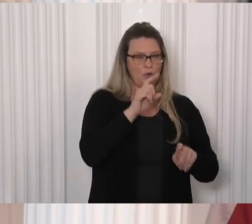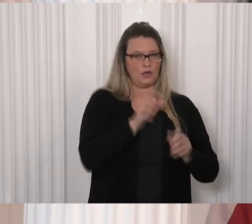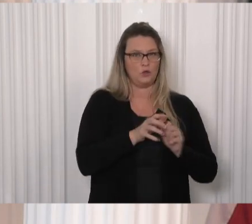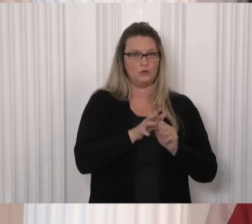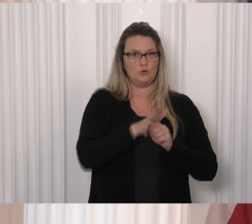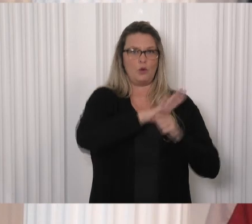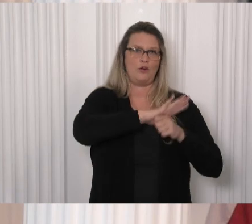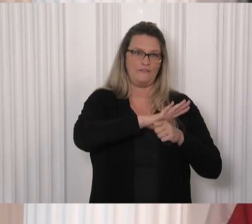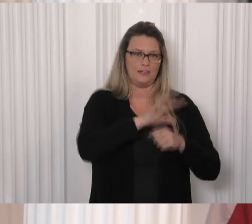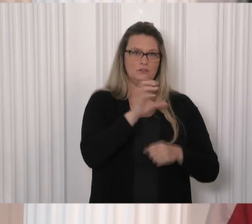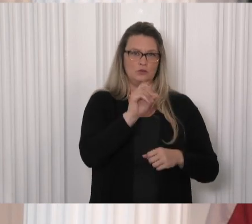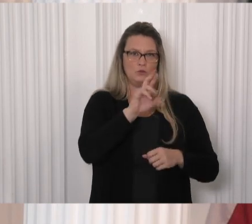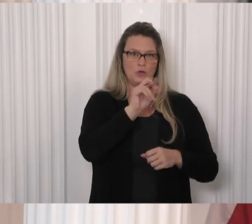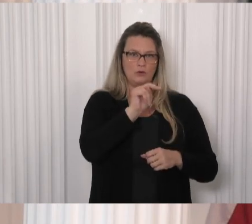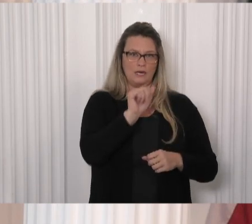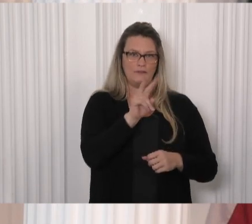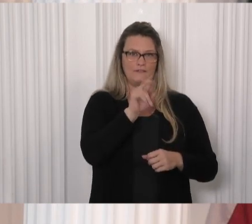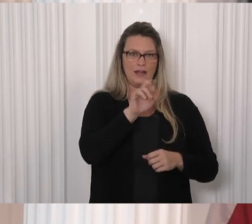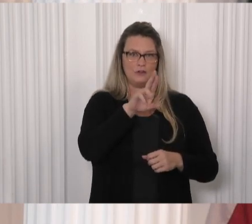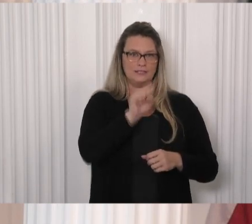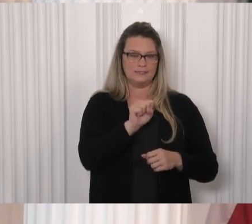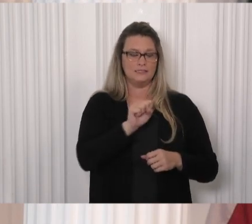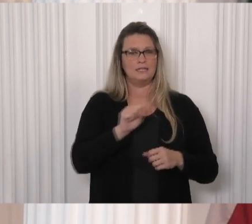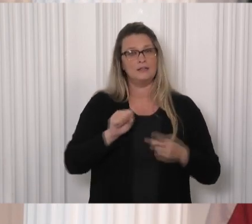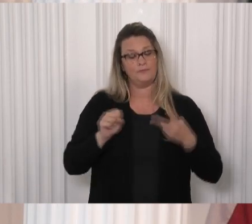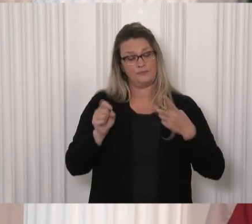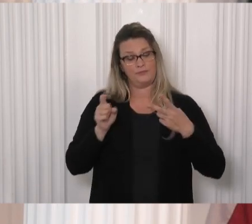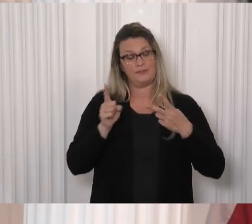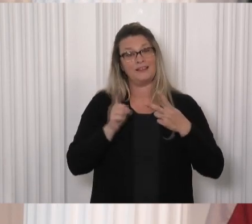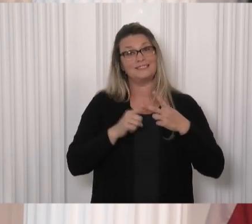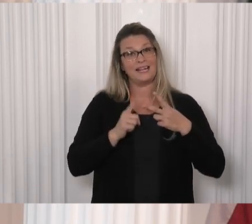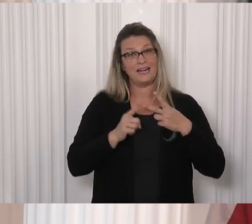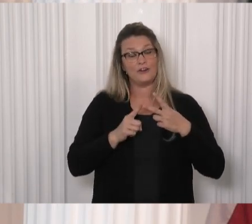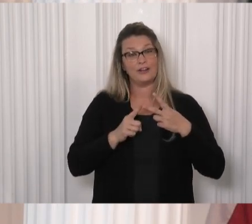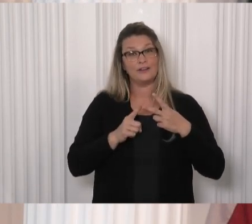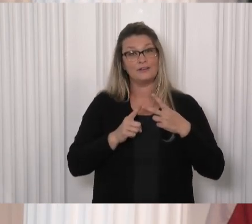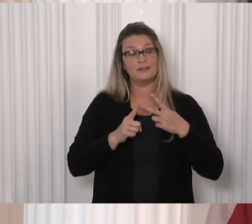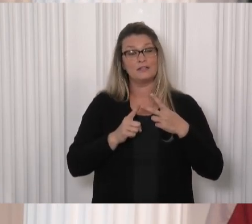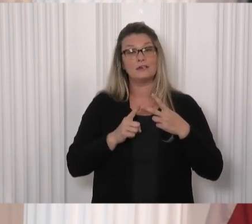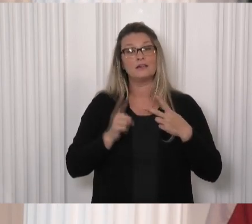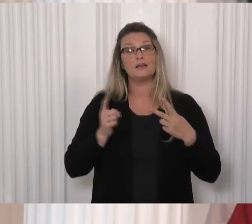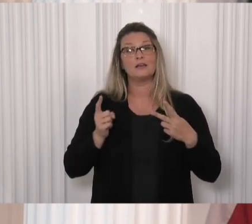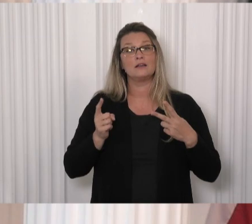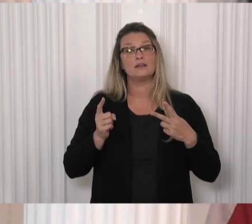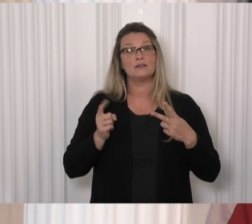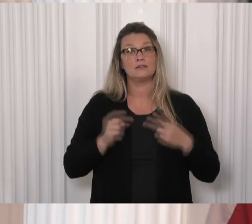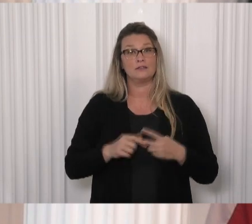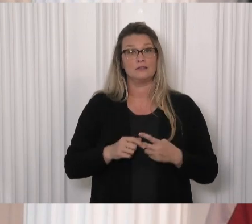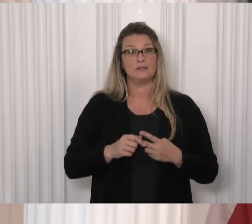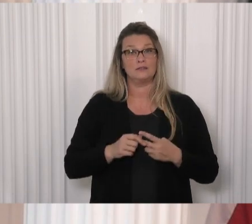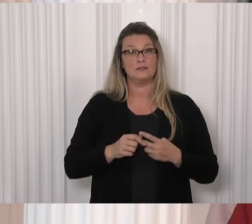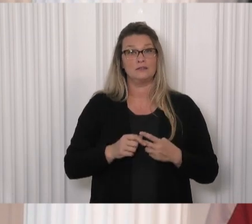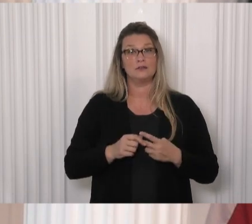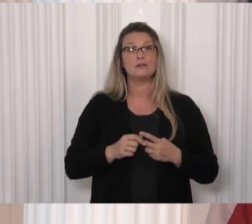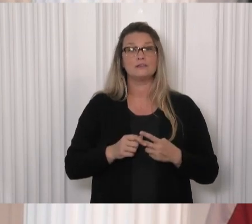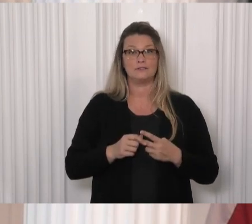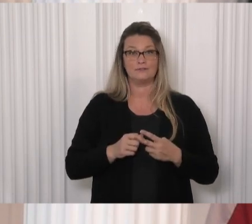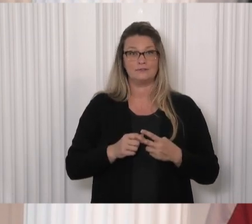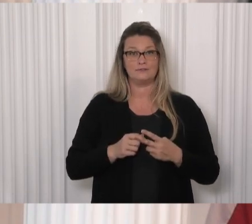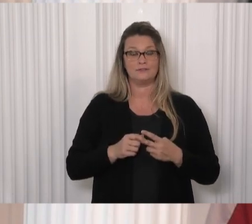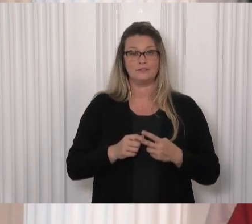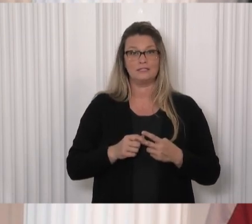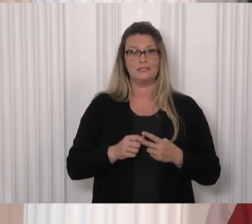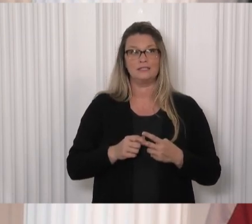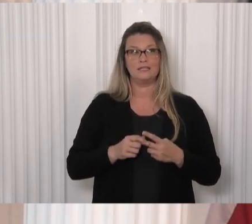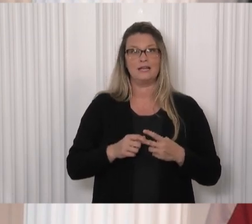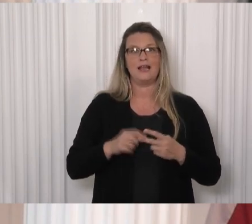follow up. The second area I wanted to talk about is the issue of healthcare system support, which